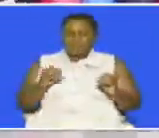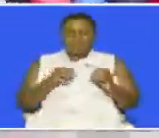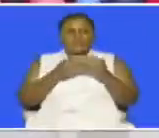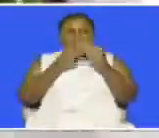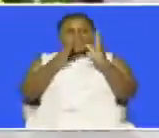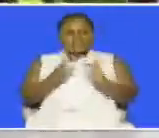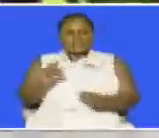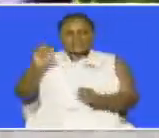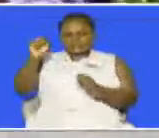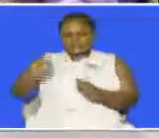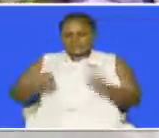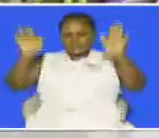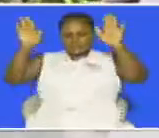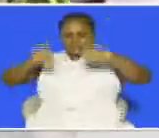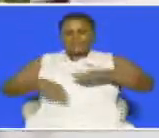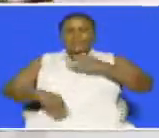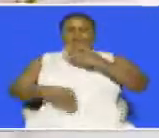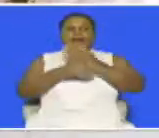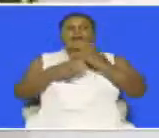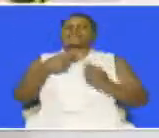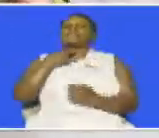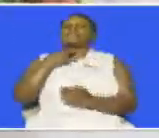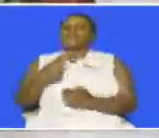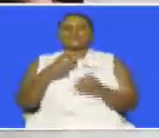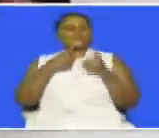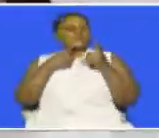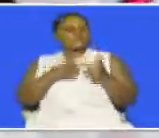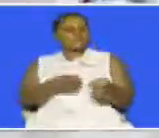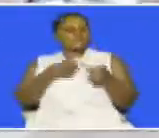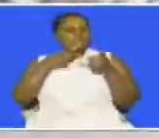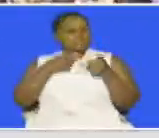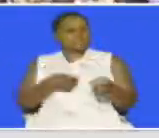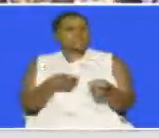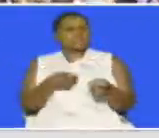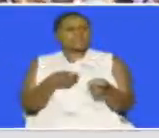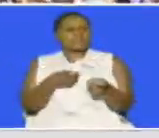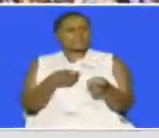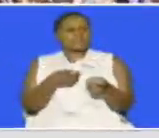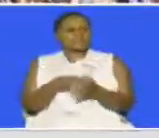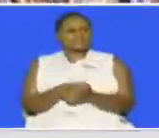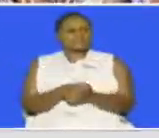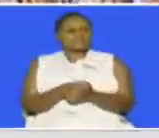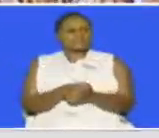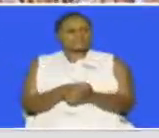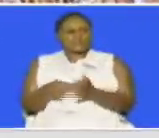eneo la South Rift wameongeza sauti yao wakikashifu tukio hilo. Vitendo ya